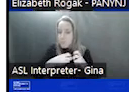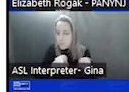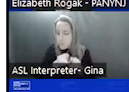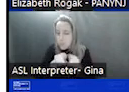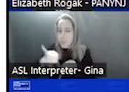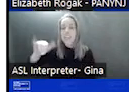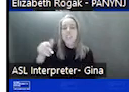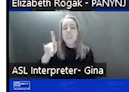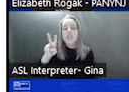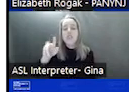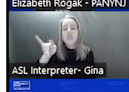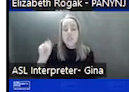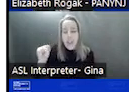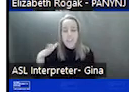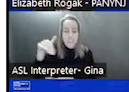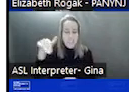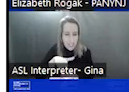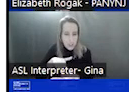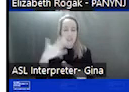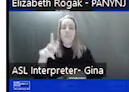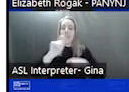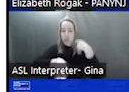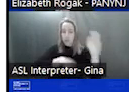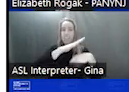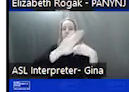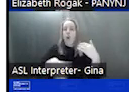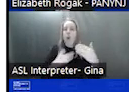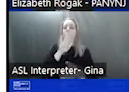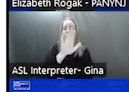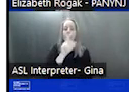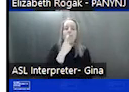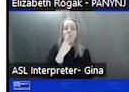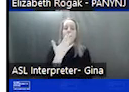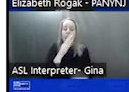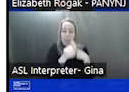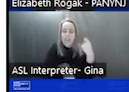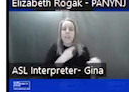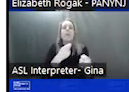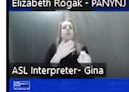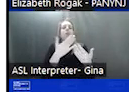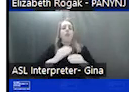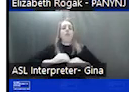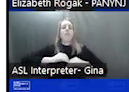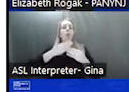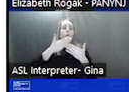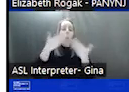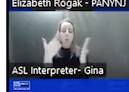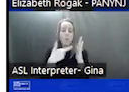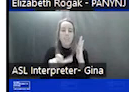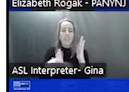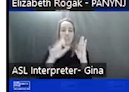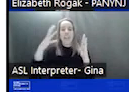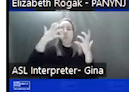replaced all 6,000 panes of glass on its facade to be non-reflective and tinted so that the birds could see it and